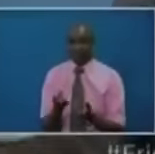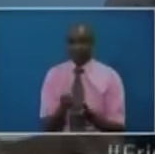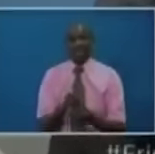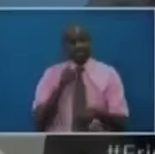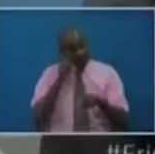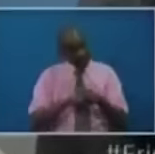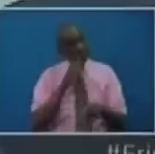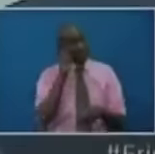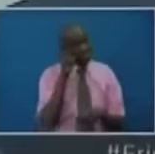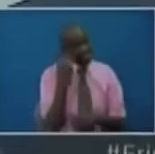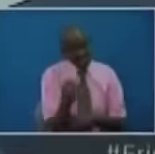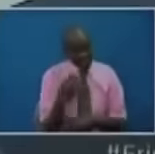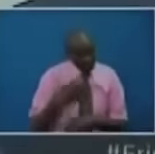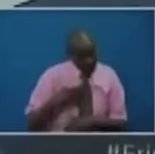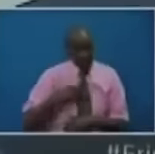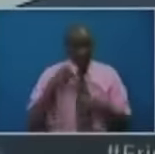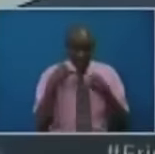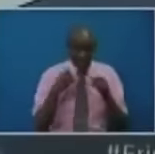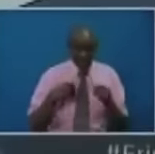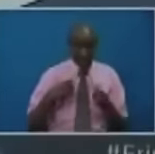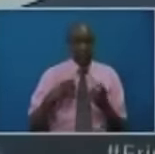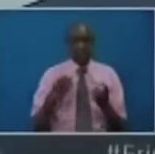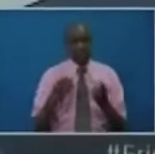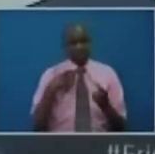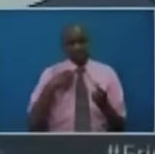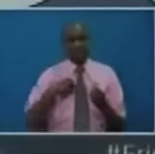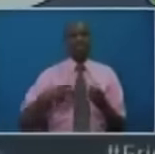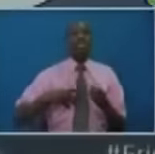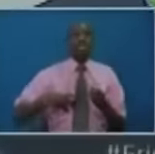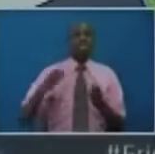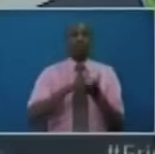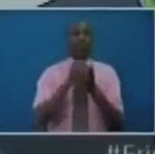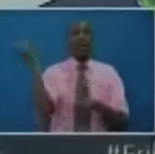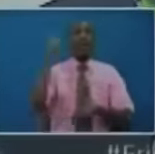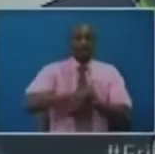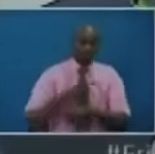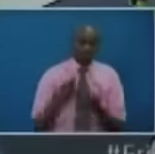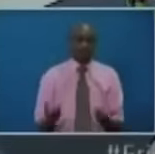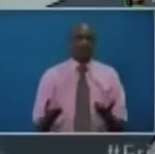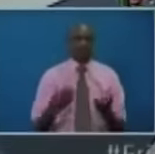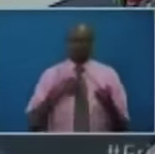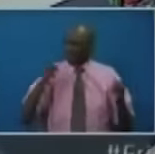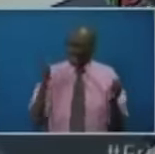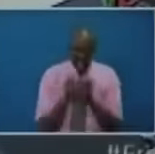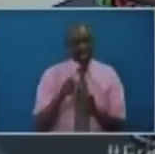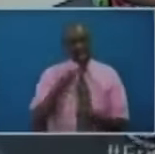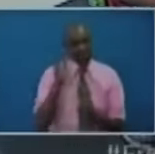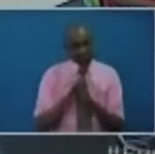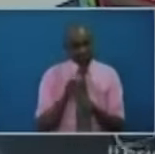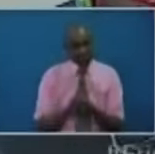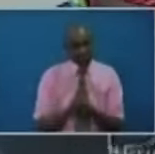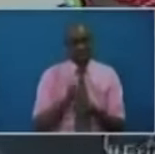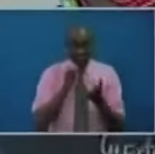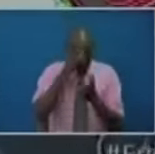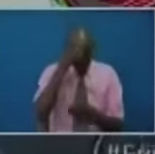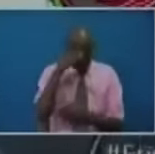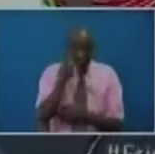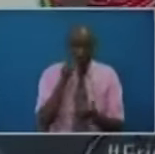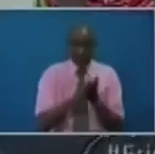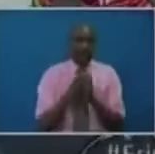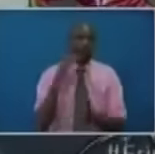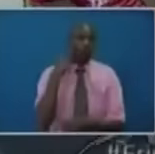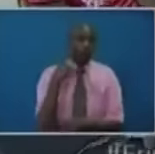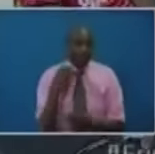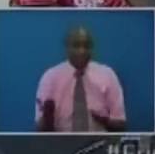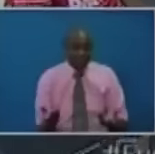see young people trying to be rich within a fortnight, it really hurts me. That's why they are turning to be thieves.